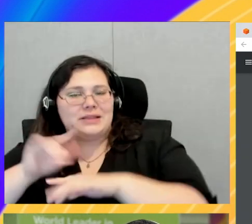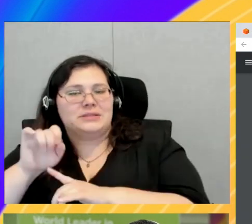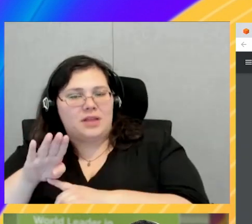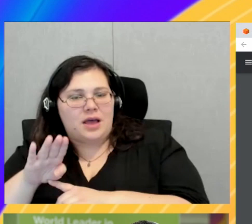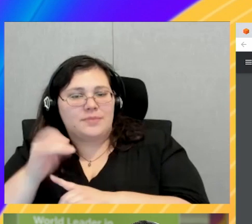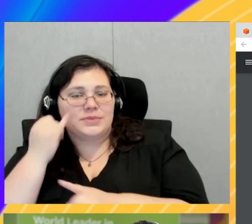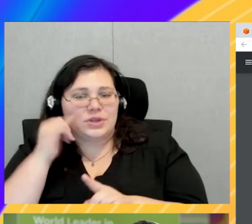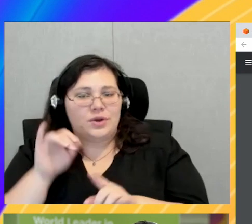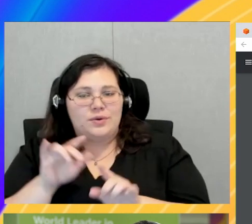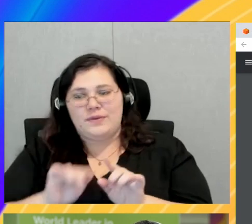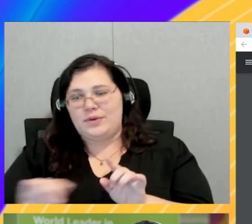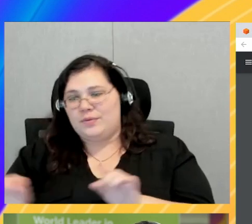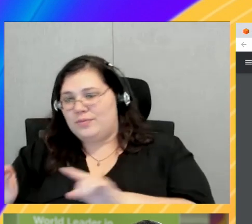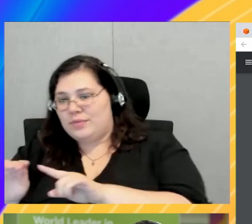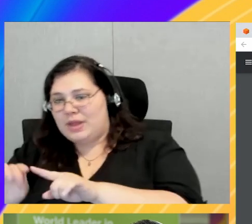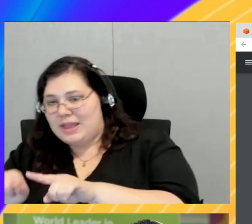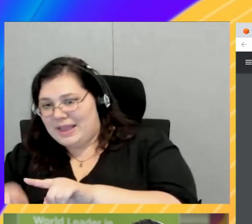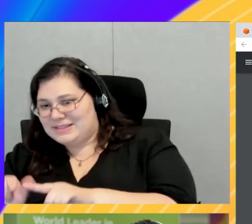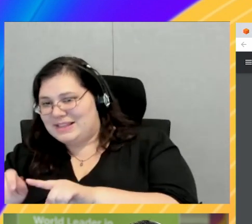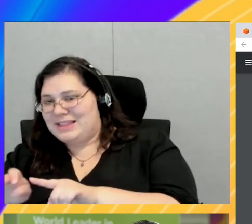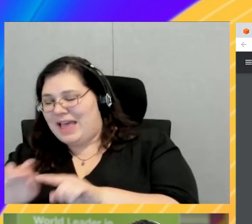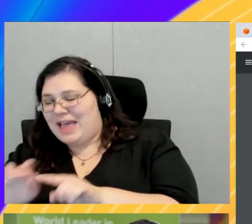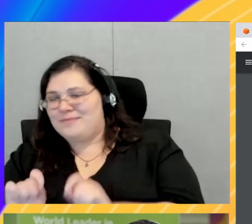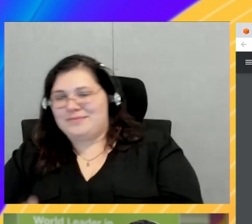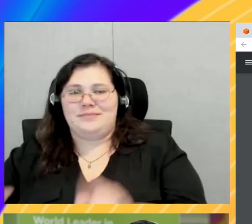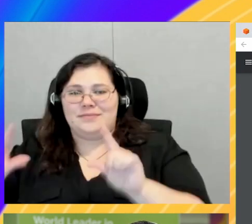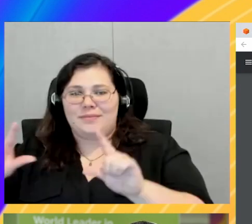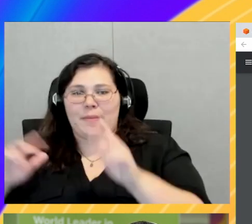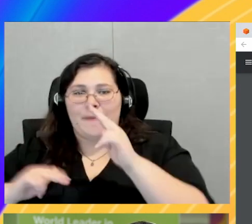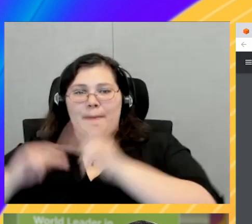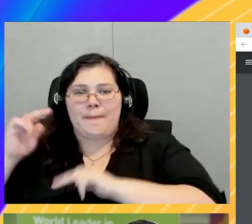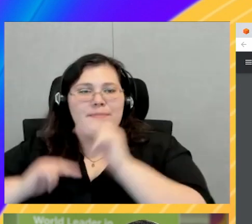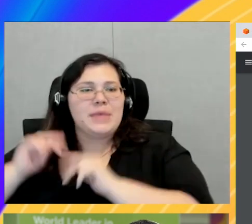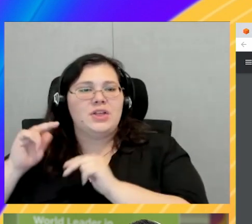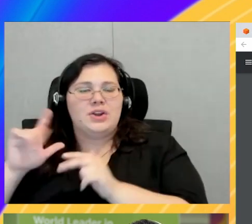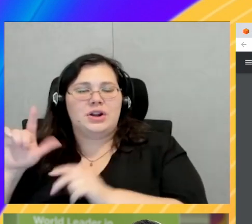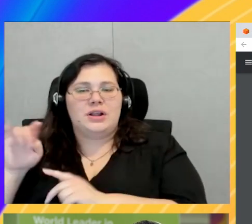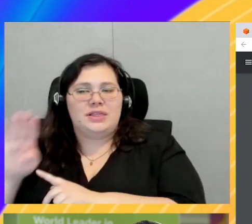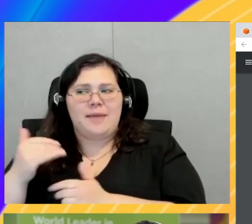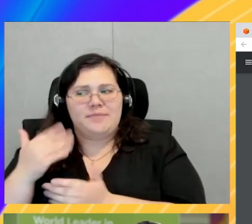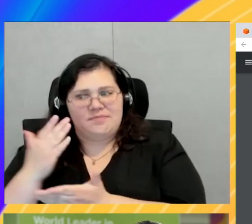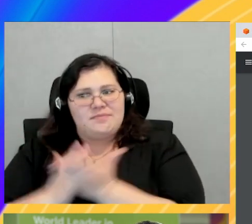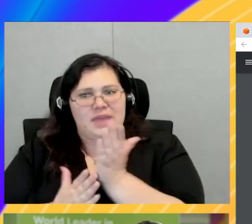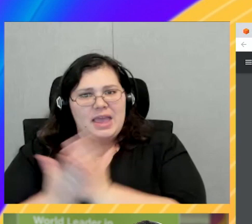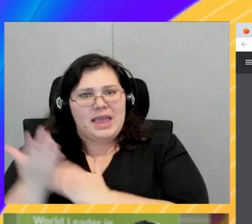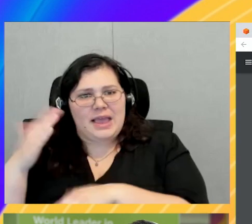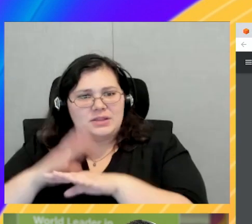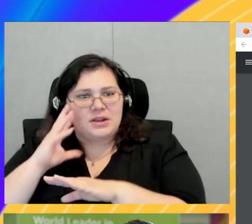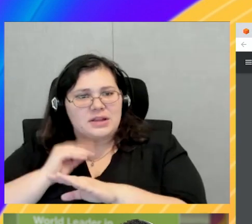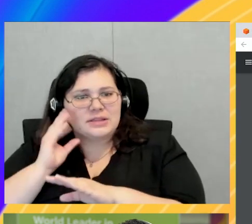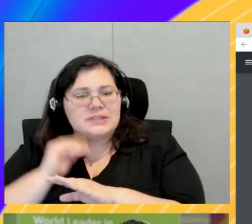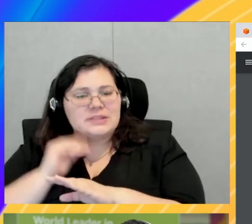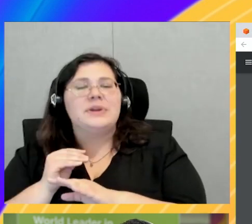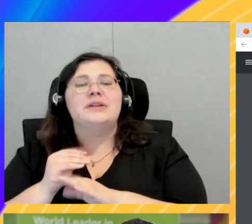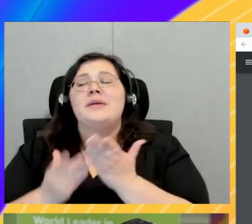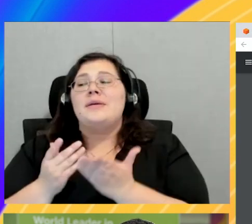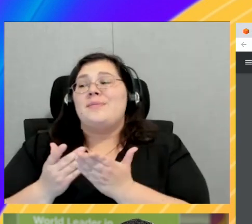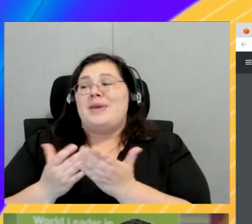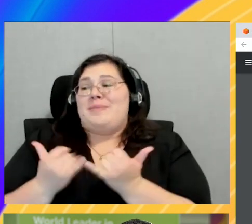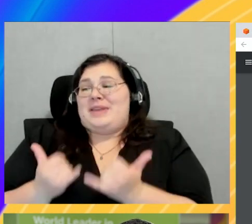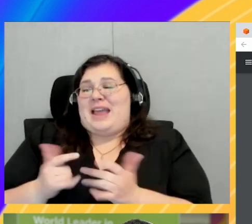Builder Labs and then get some really good hands-on experience. Maybe you're just getting started, but you want some compliance experience before you go